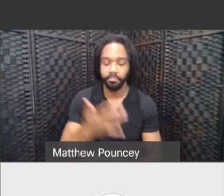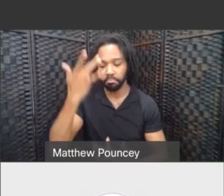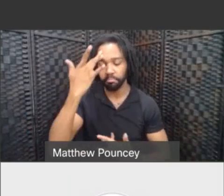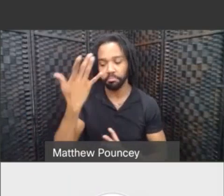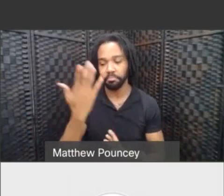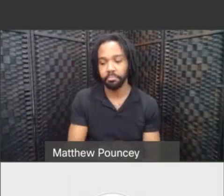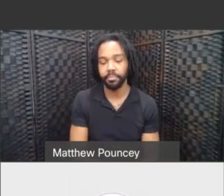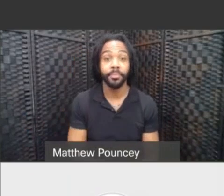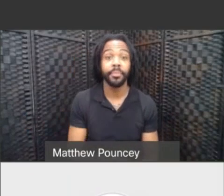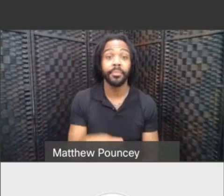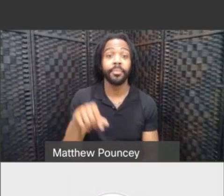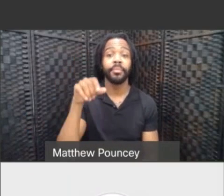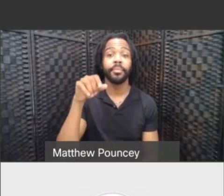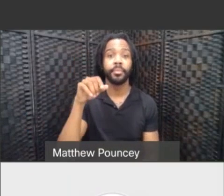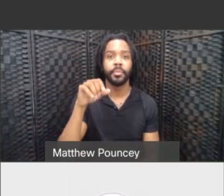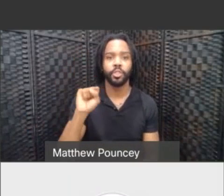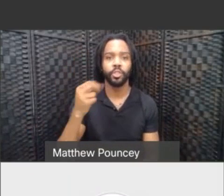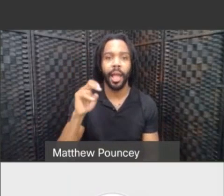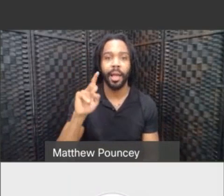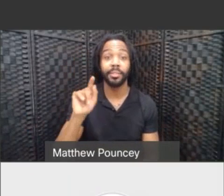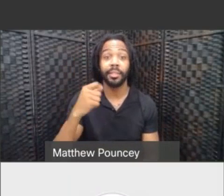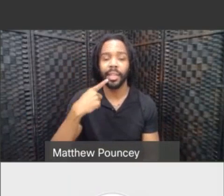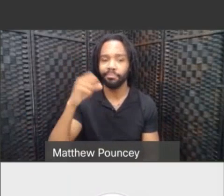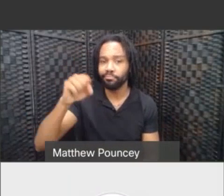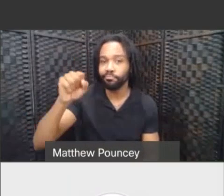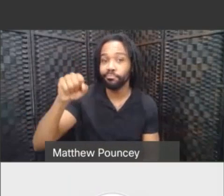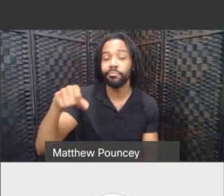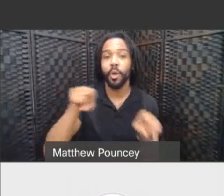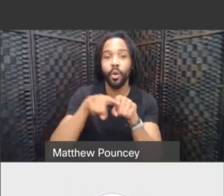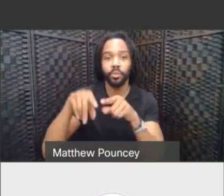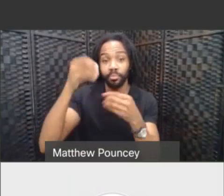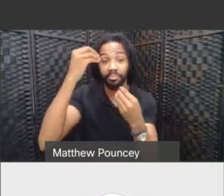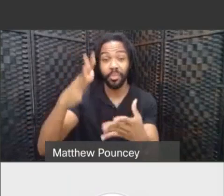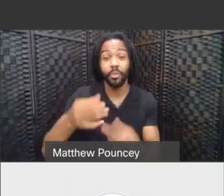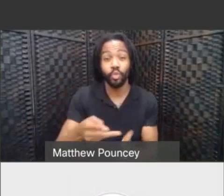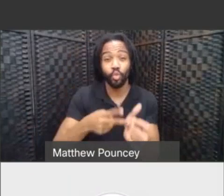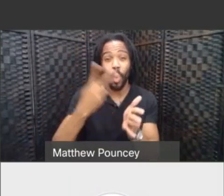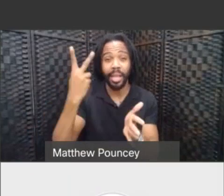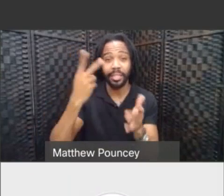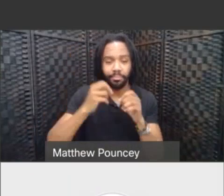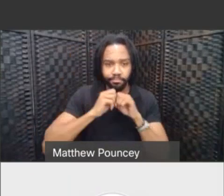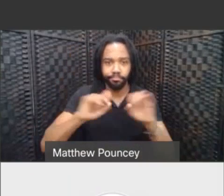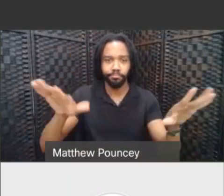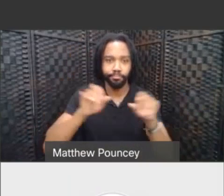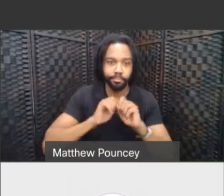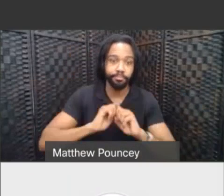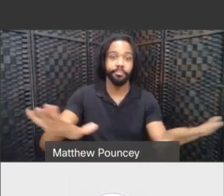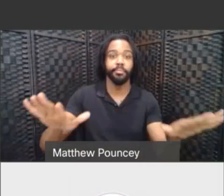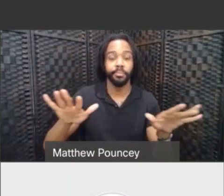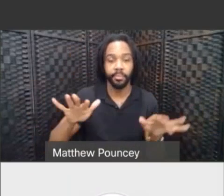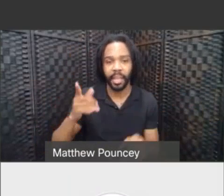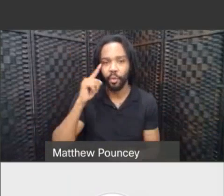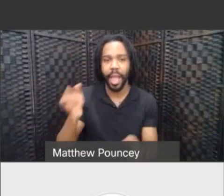Yes, and I would also like to add that there were two transmittals that were sent out in reference to uploading the booster